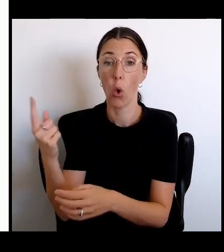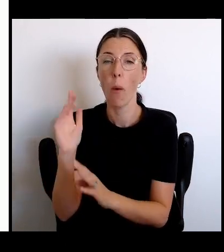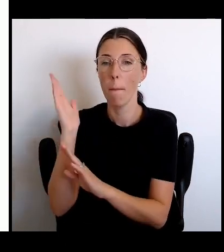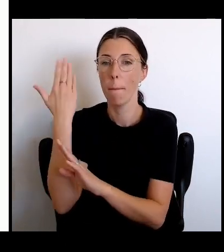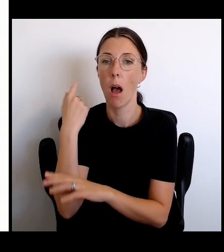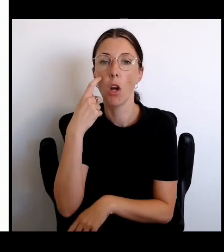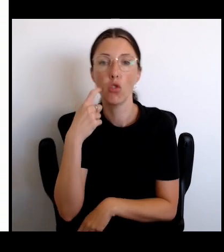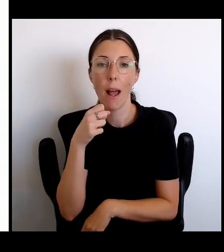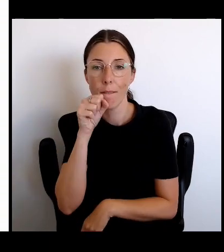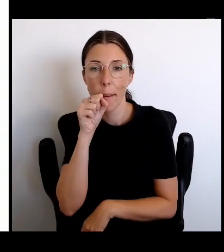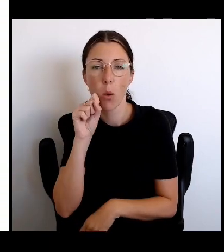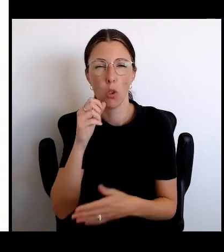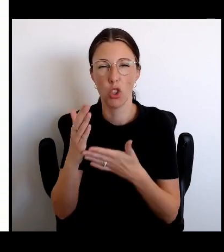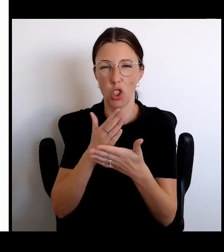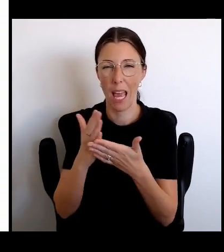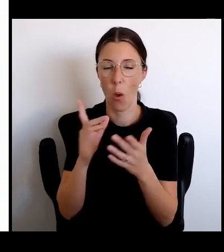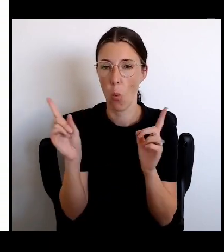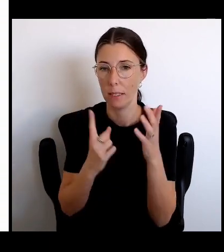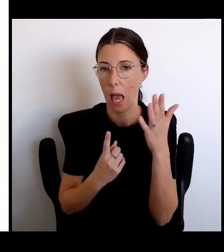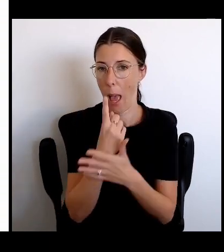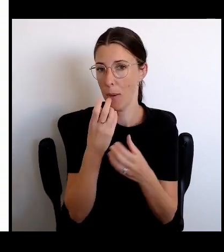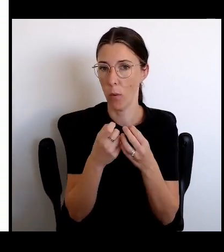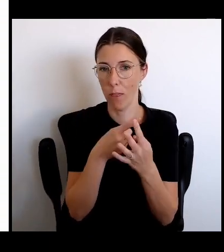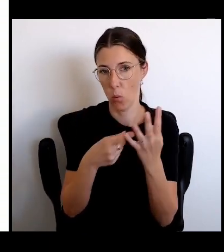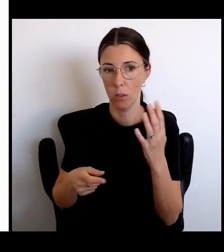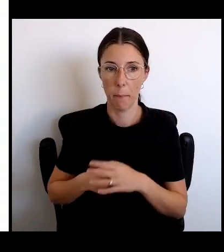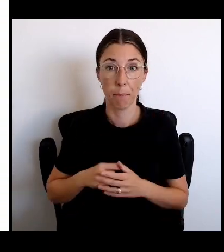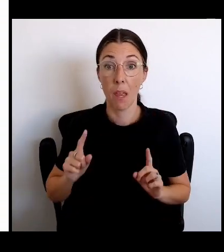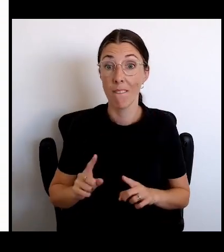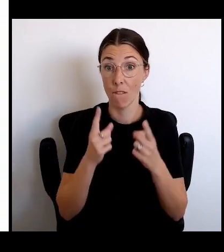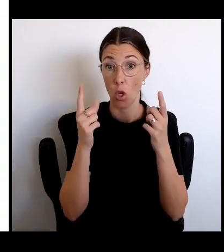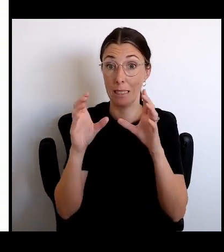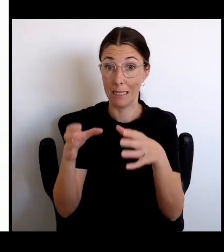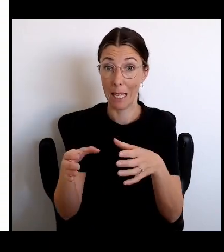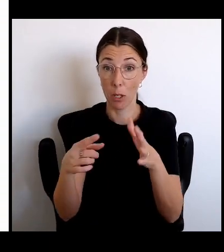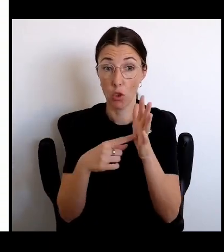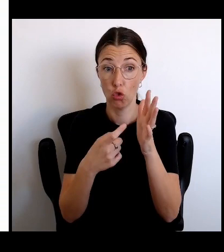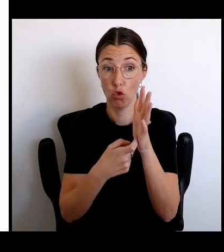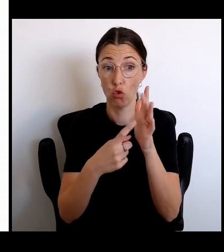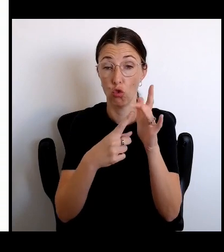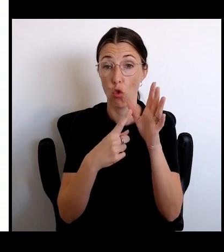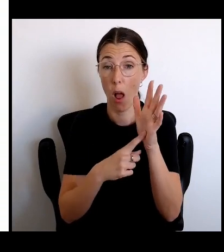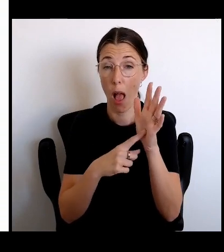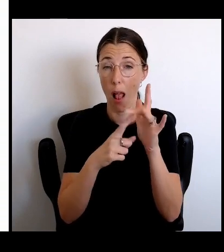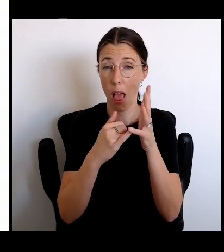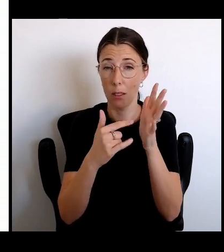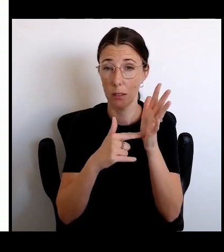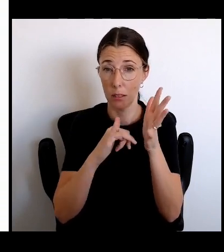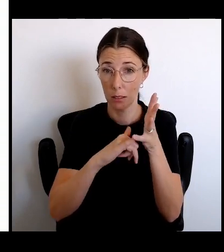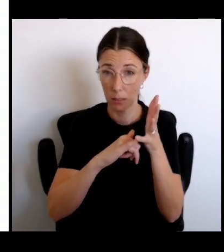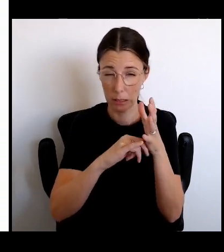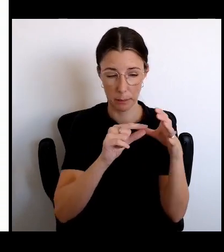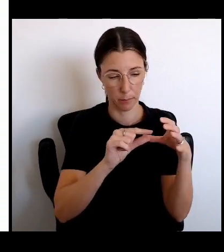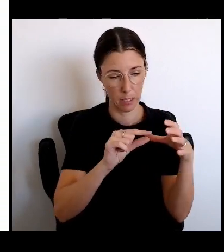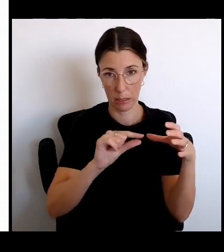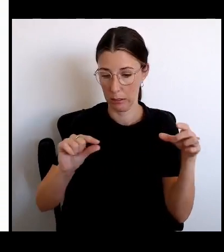with vaping. The first segment that emerges is our trialists. So a small segment, 10% of our sample. If